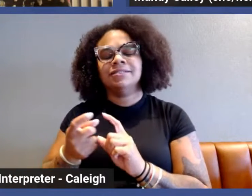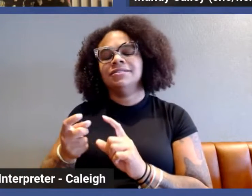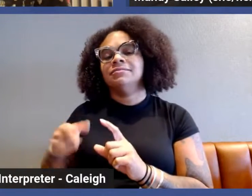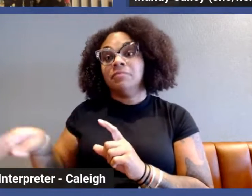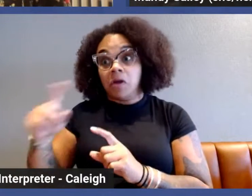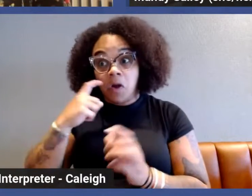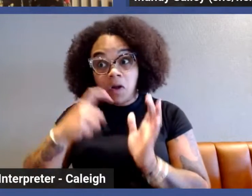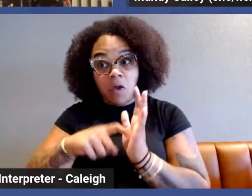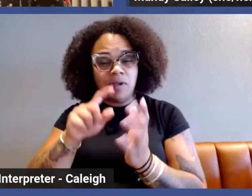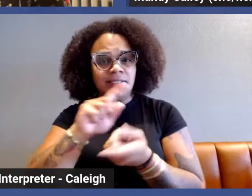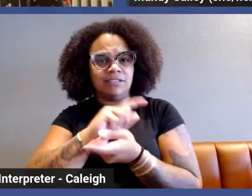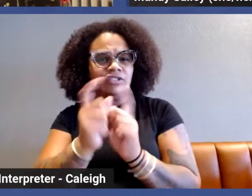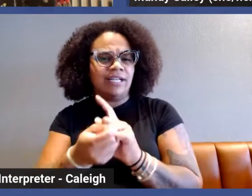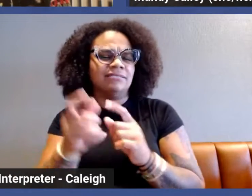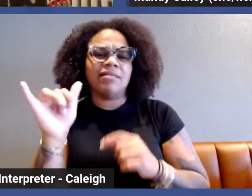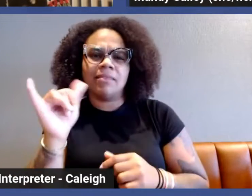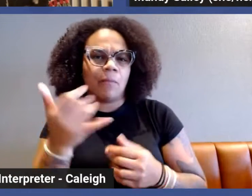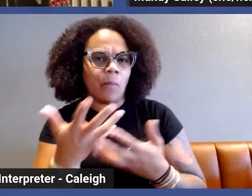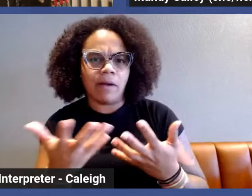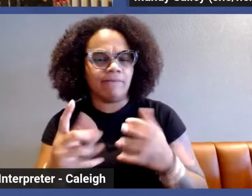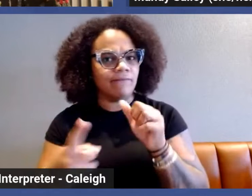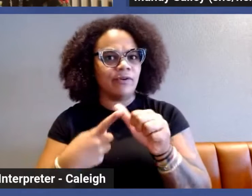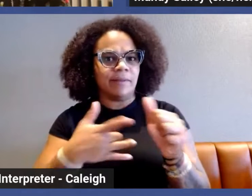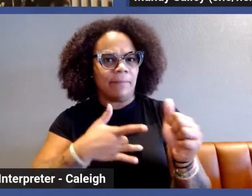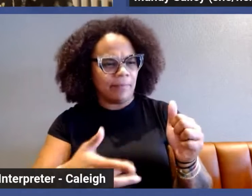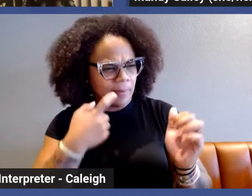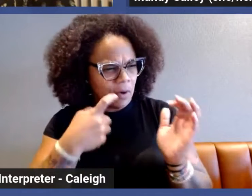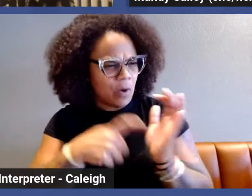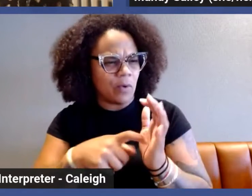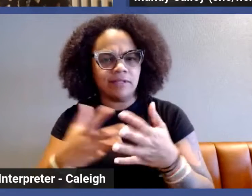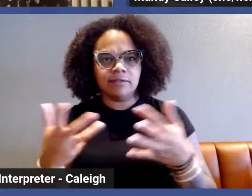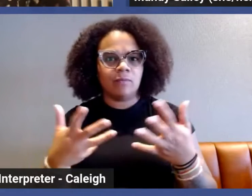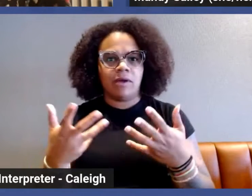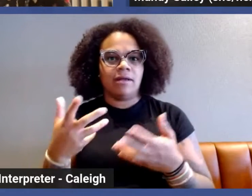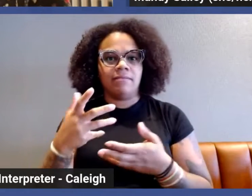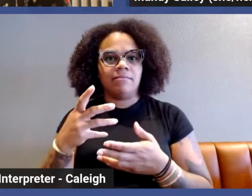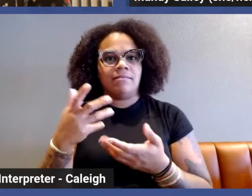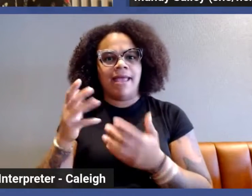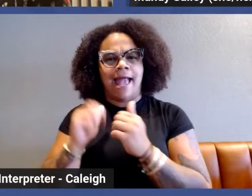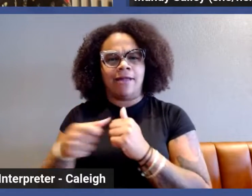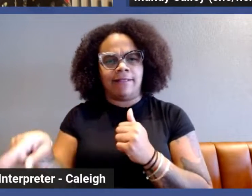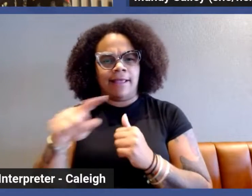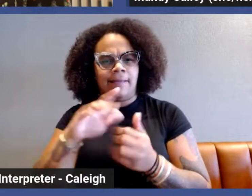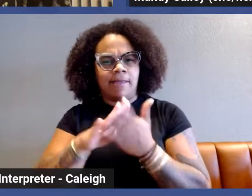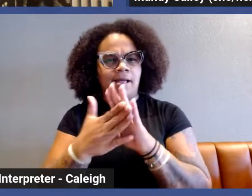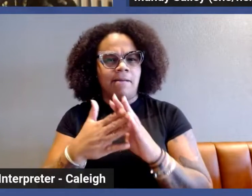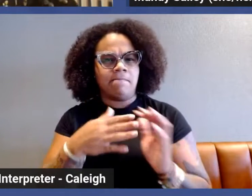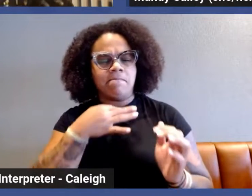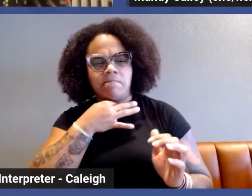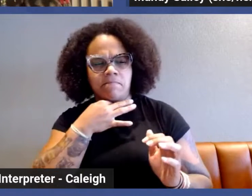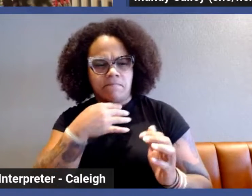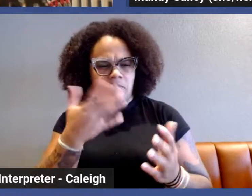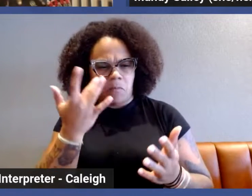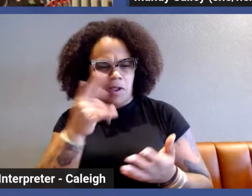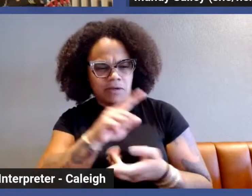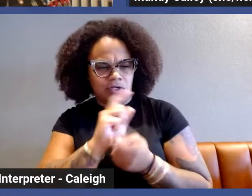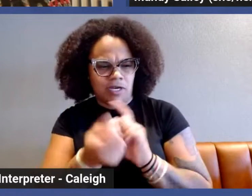of initially? What made them sort of perk their ears up to maybe something was going on?